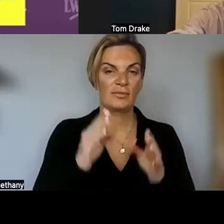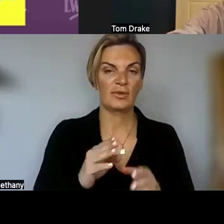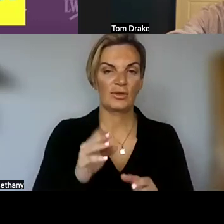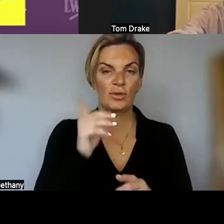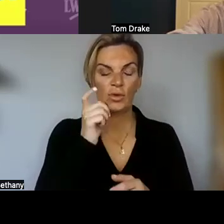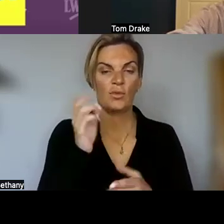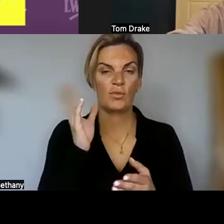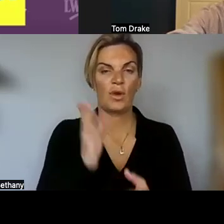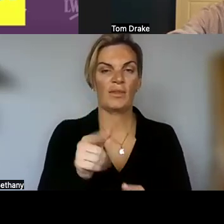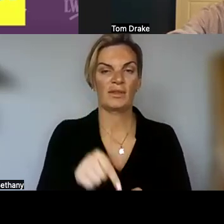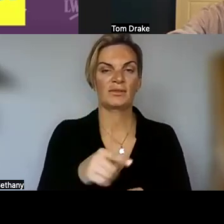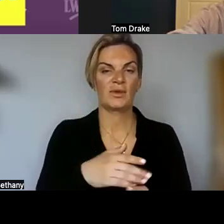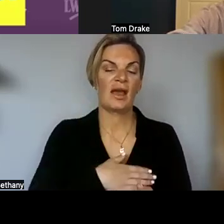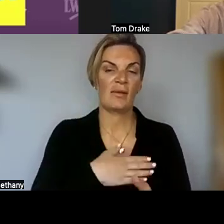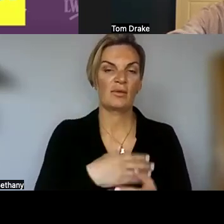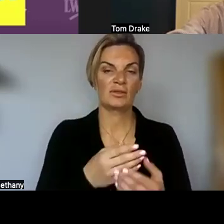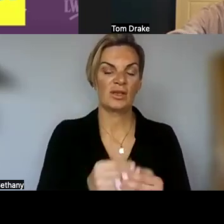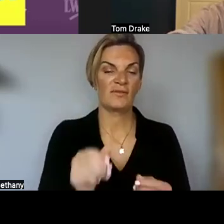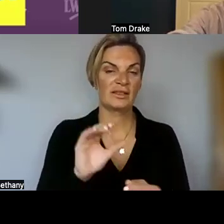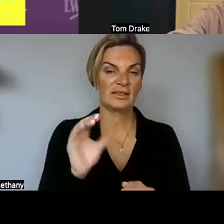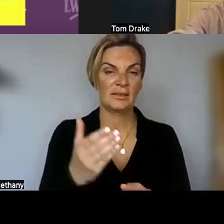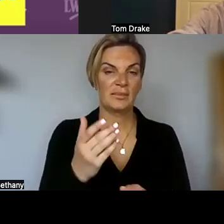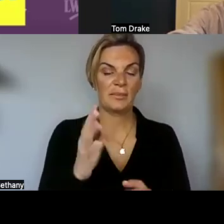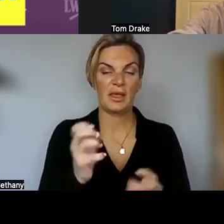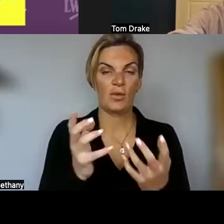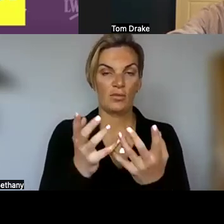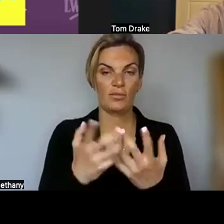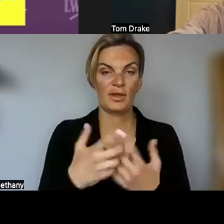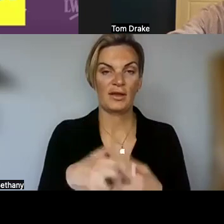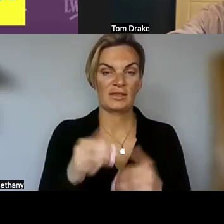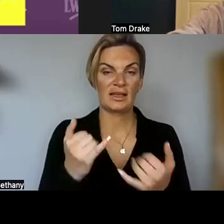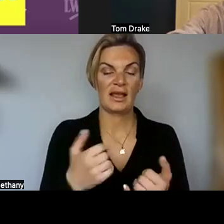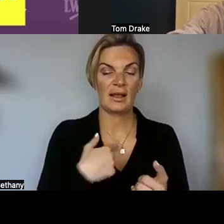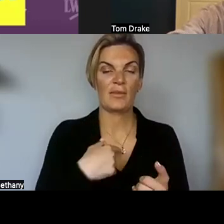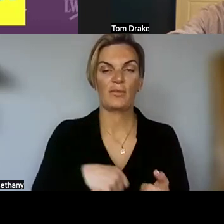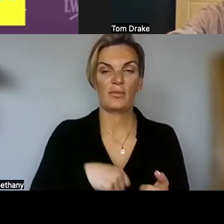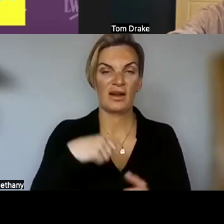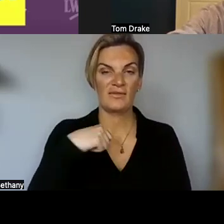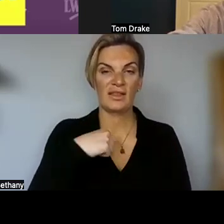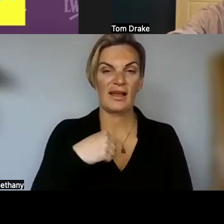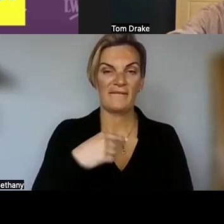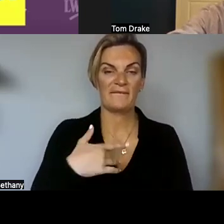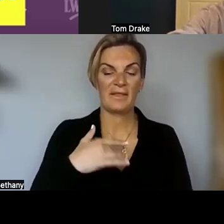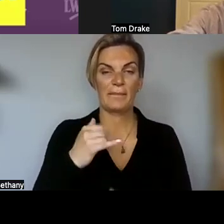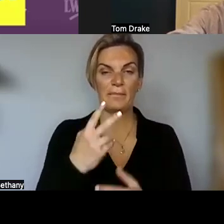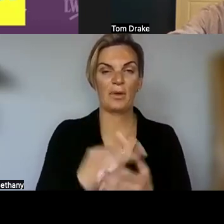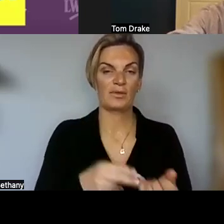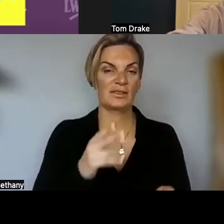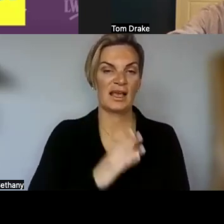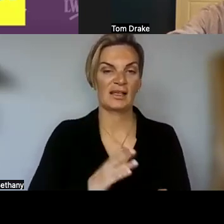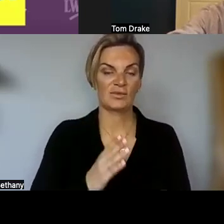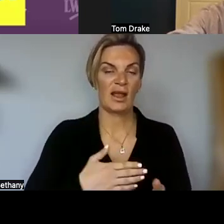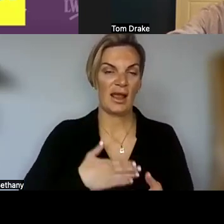to a happy resolve, and it seems to be all working today. And I'm very proud of that because I feel like both sides were happy in